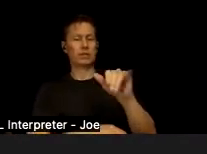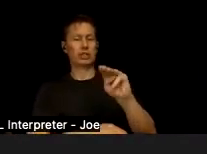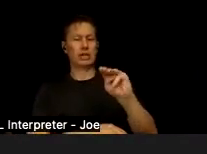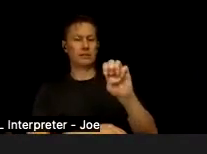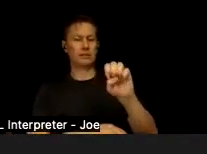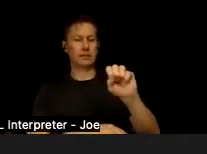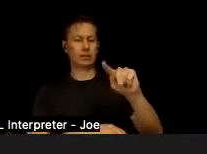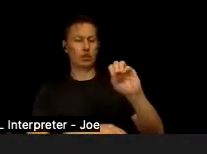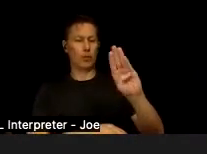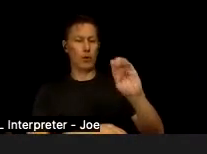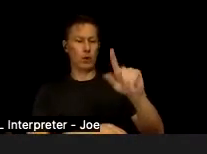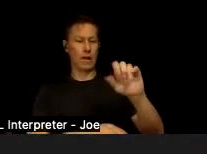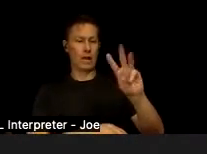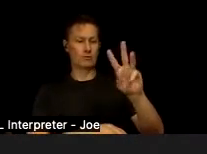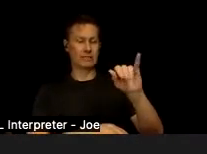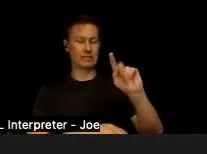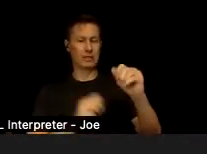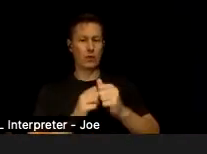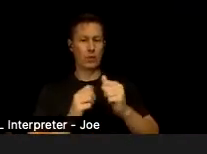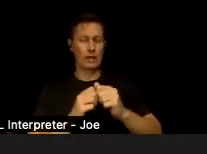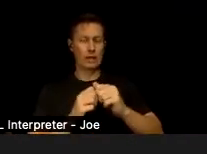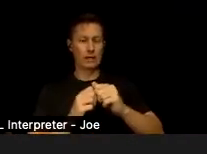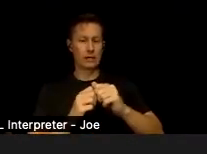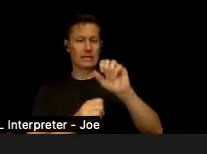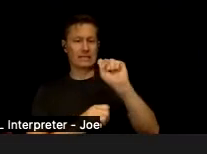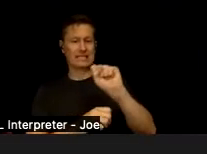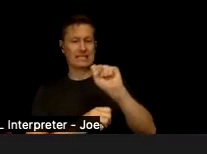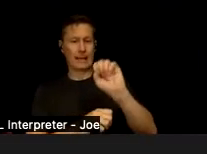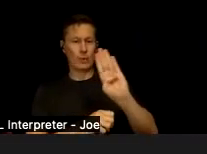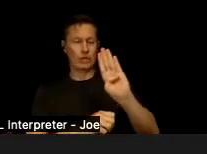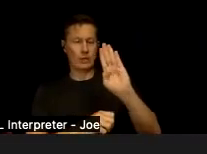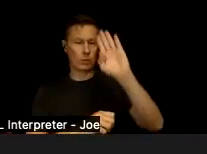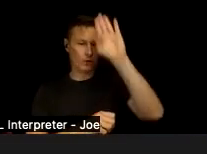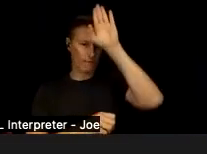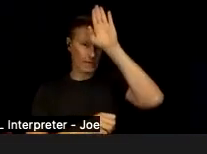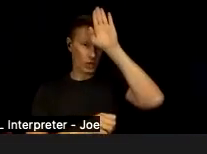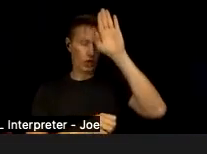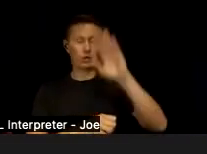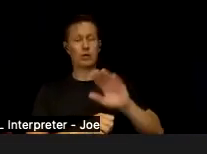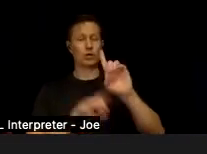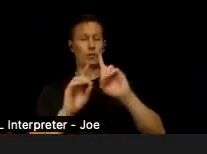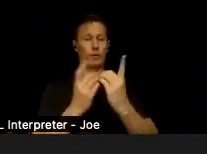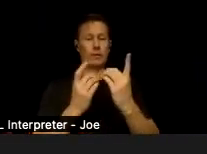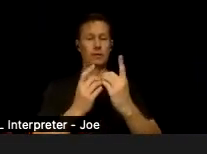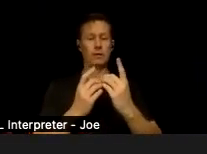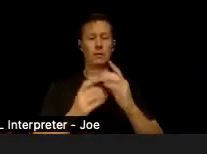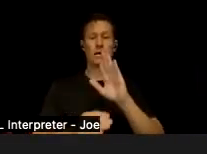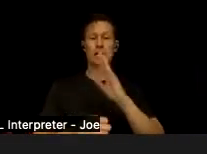Bernardino County Fire Department, who will share what he was doing at the time and his experience